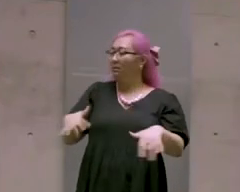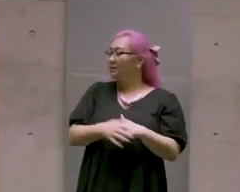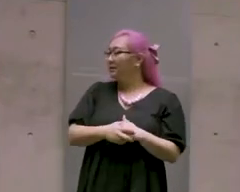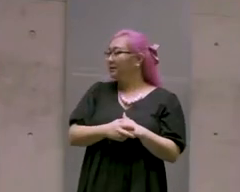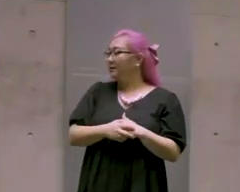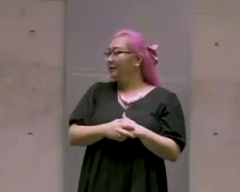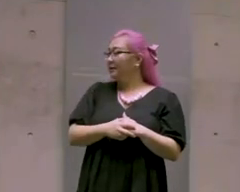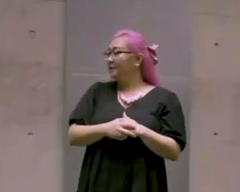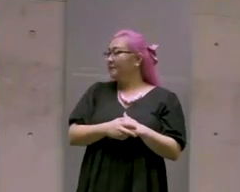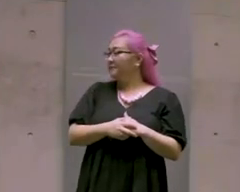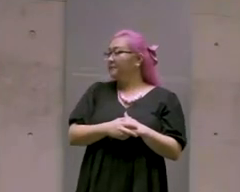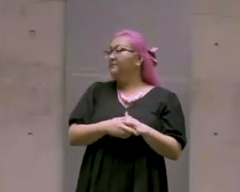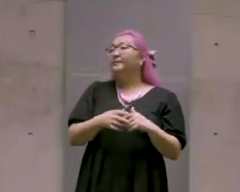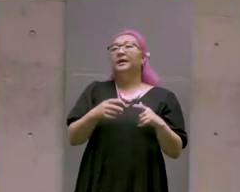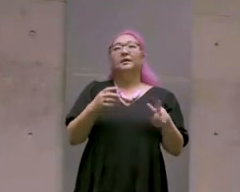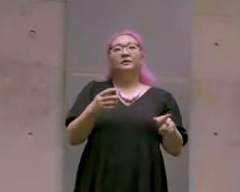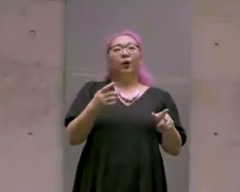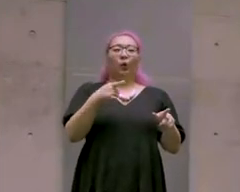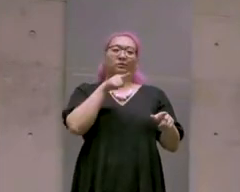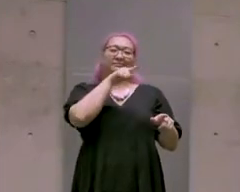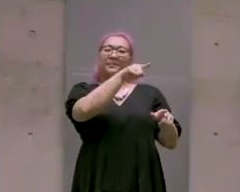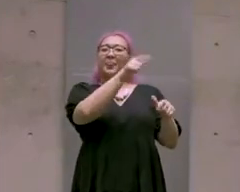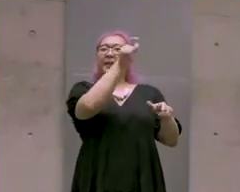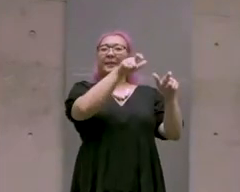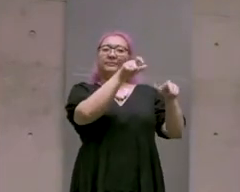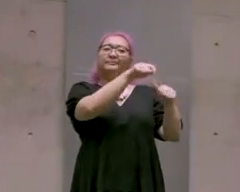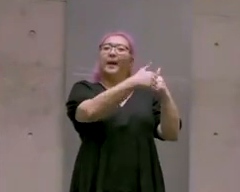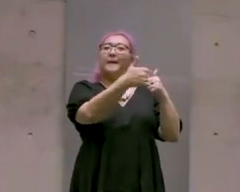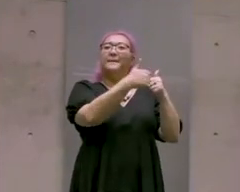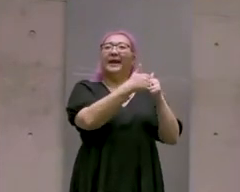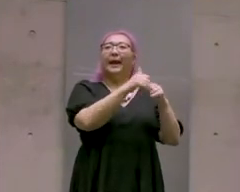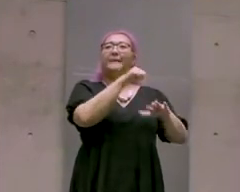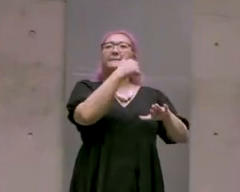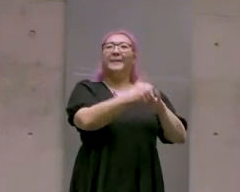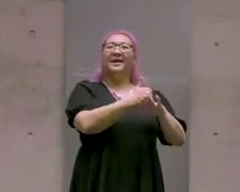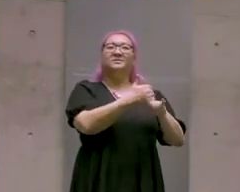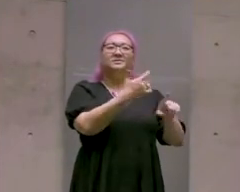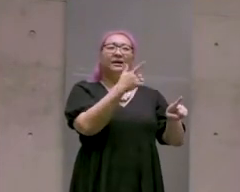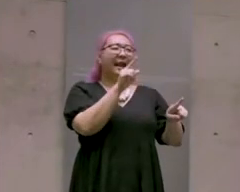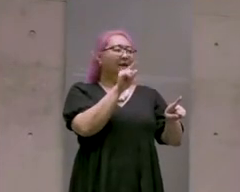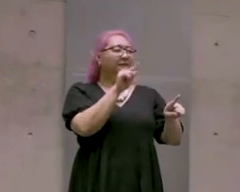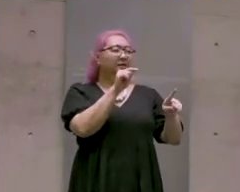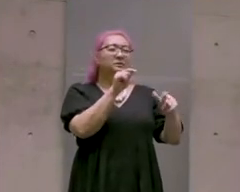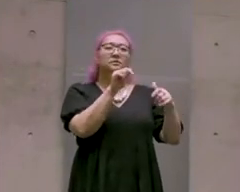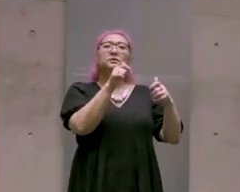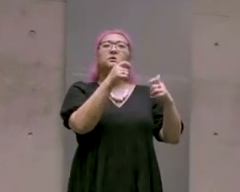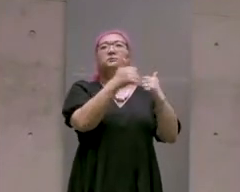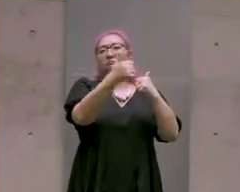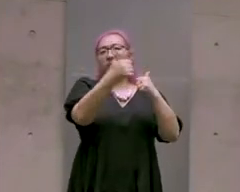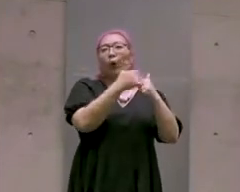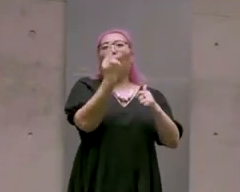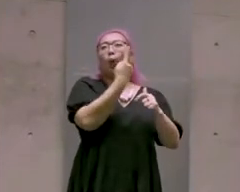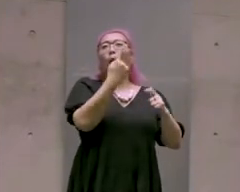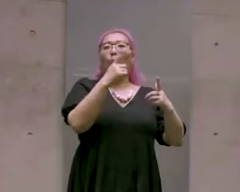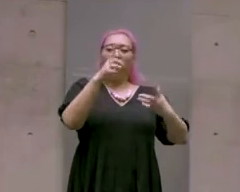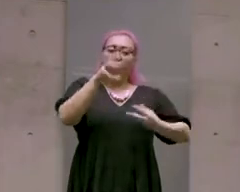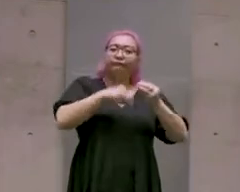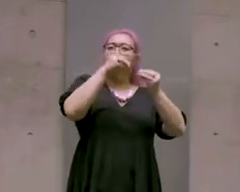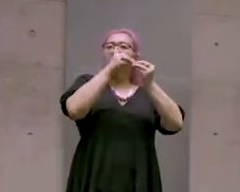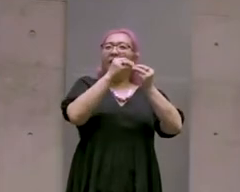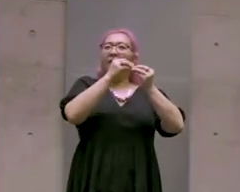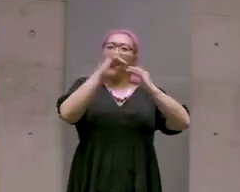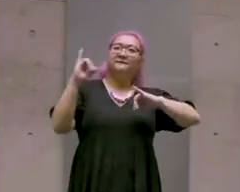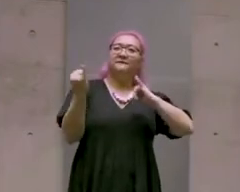the A711 folks, the folks who do the fight choreography for that franchise, and they were just so grateful that we kind of captured